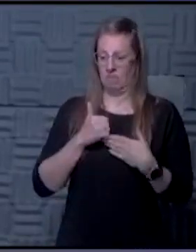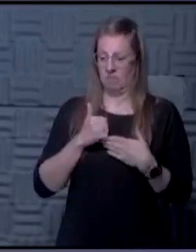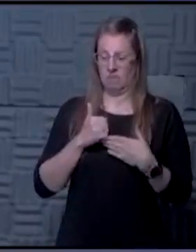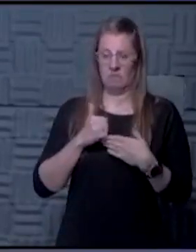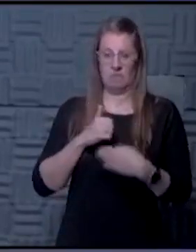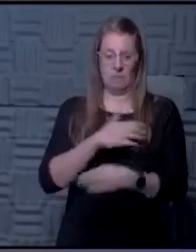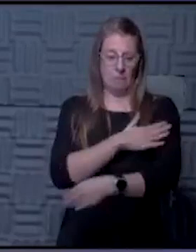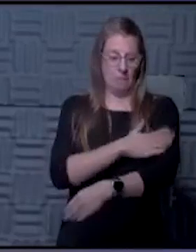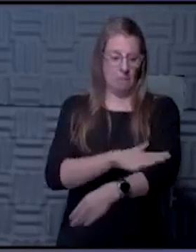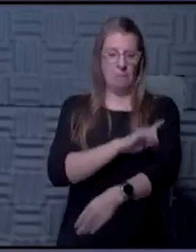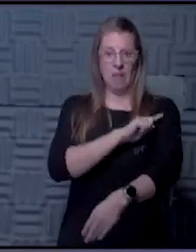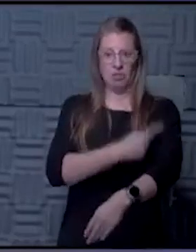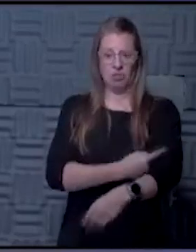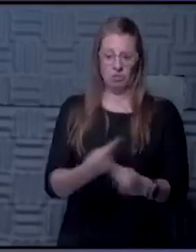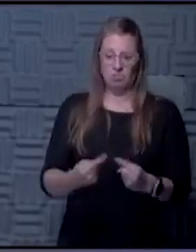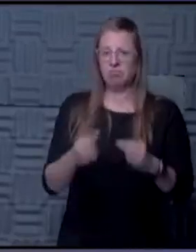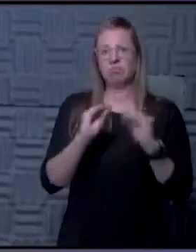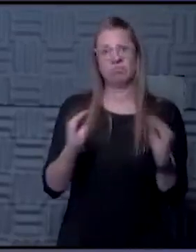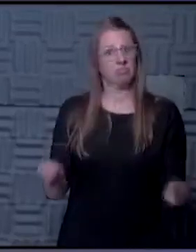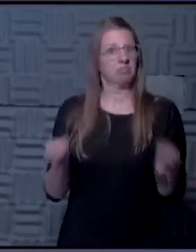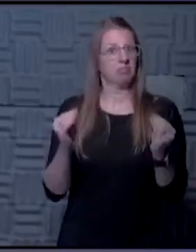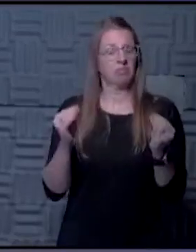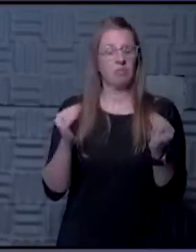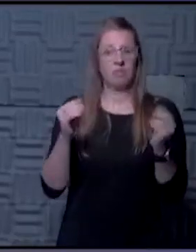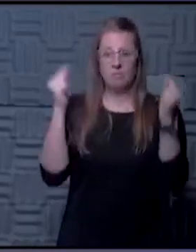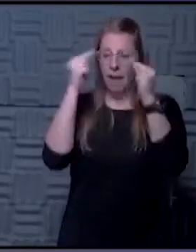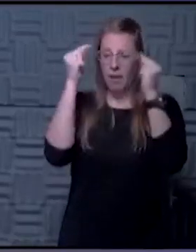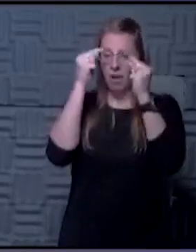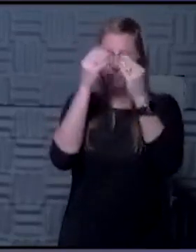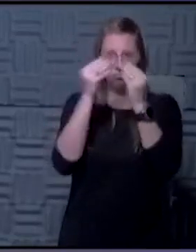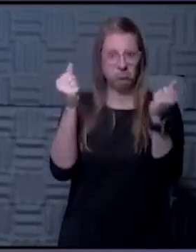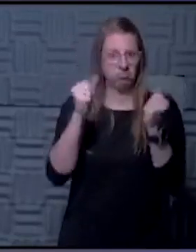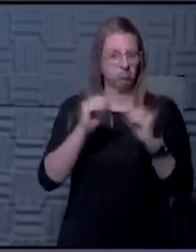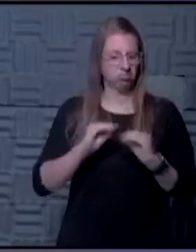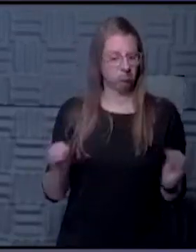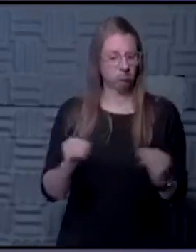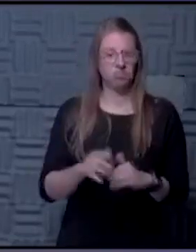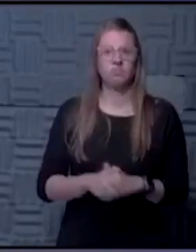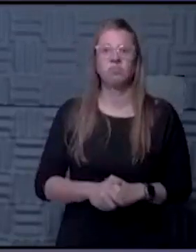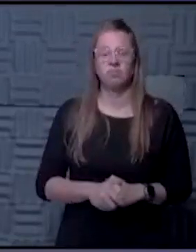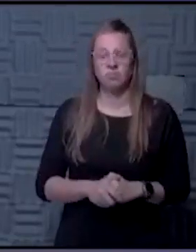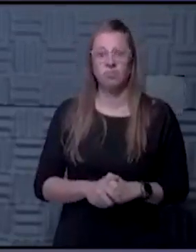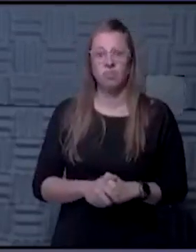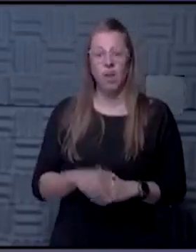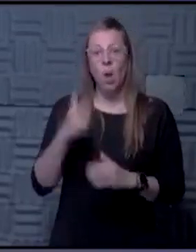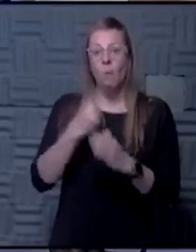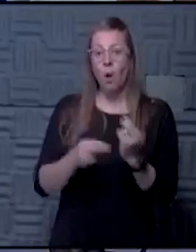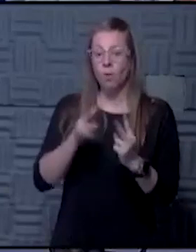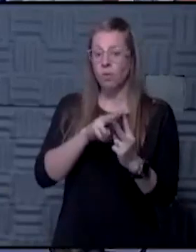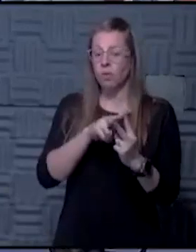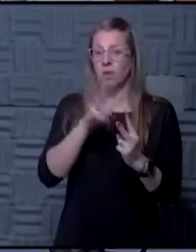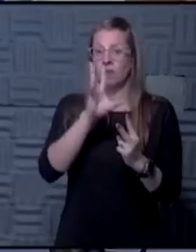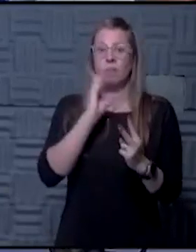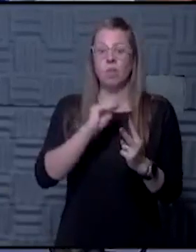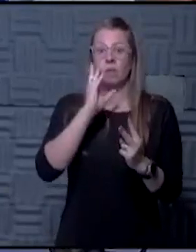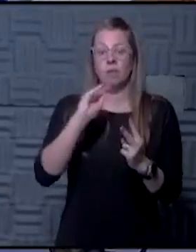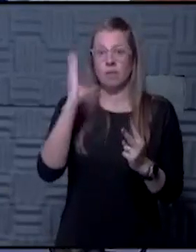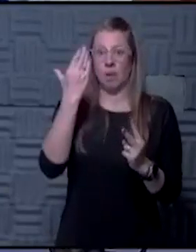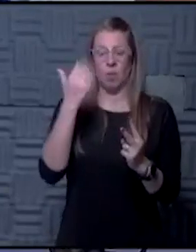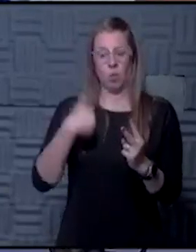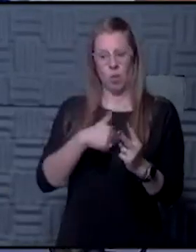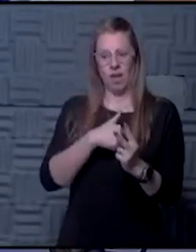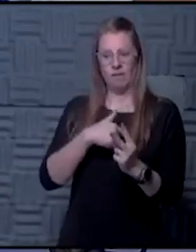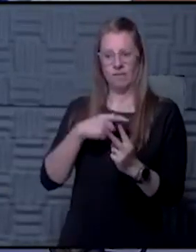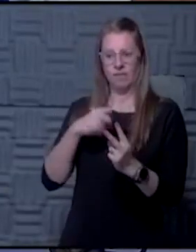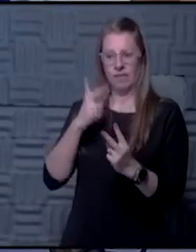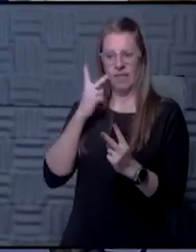the muscle aches or any fever, migraines that wouldn't go away. But But both of these stories are really similar to what we've